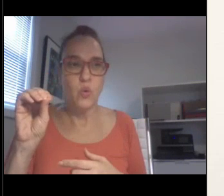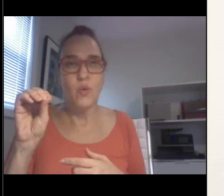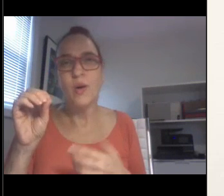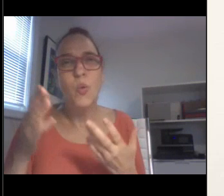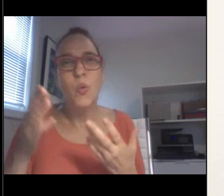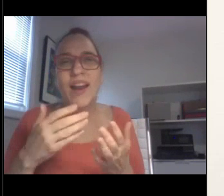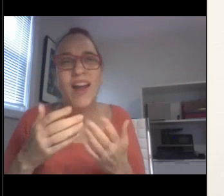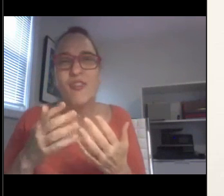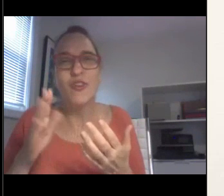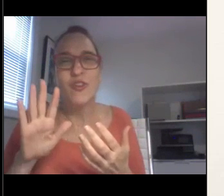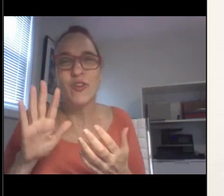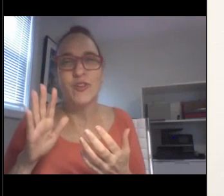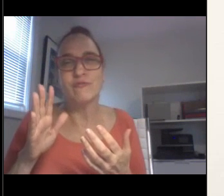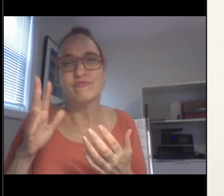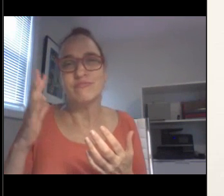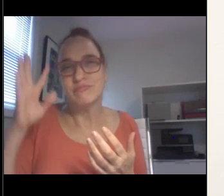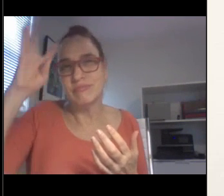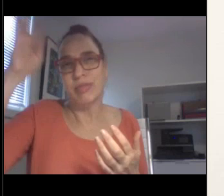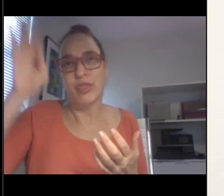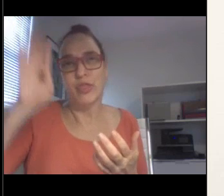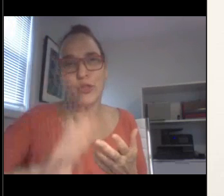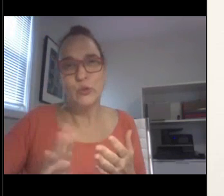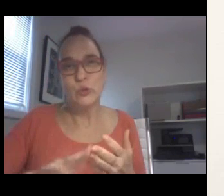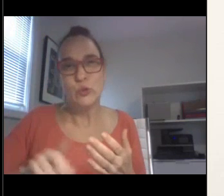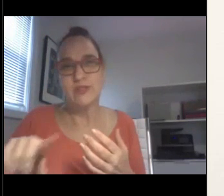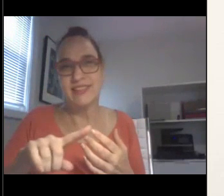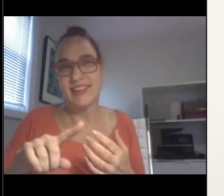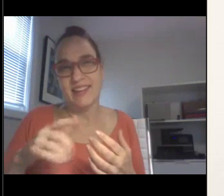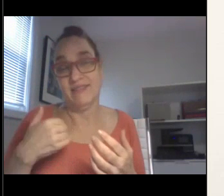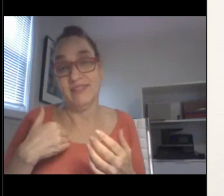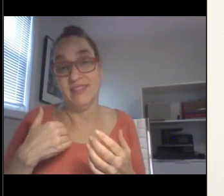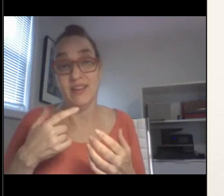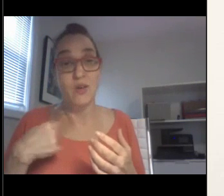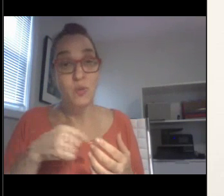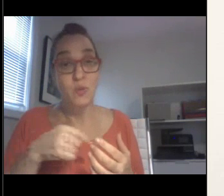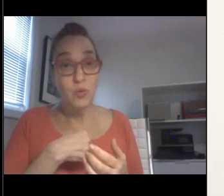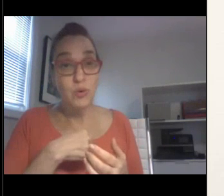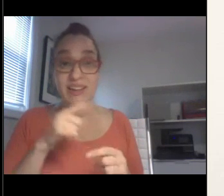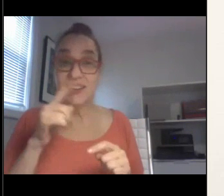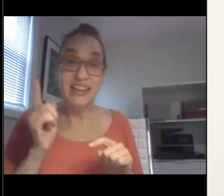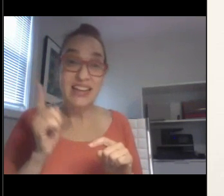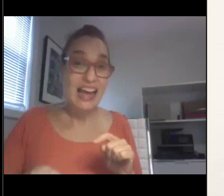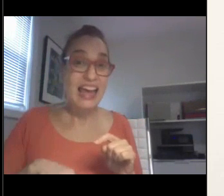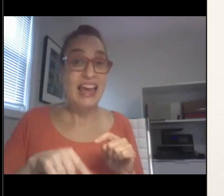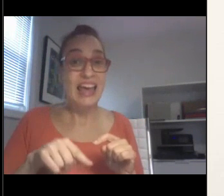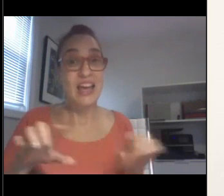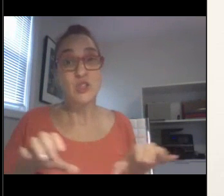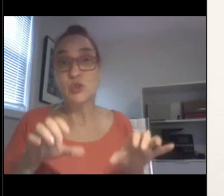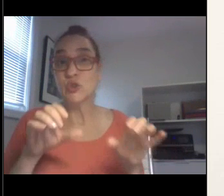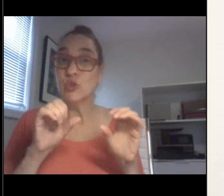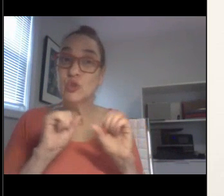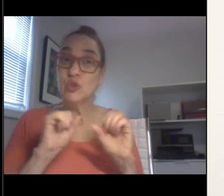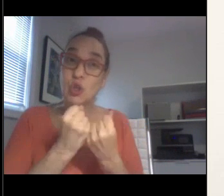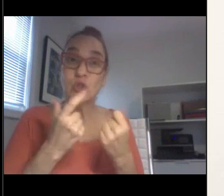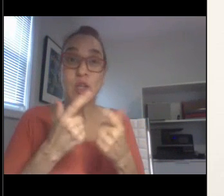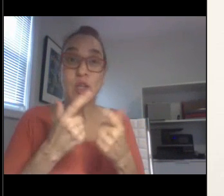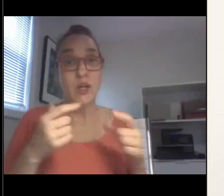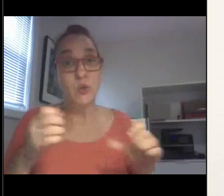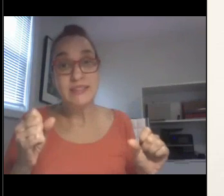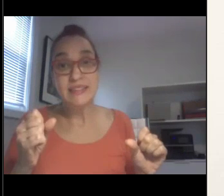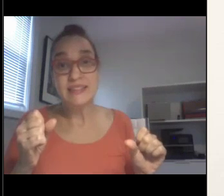folks. We don't do that or can't do sociolinguistics or linguistic anthropology. Now,